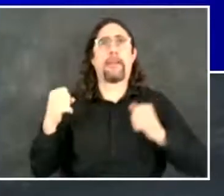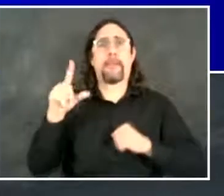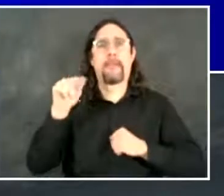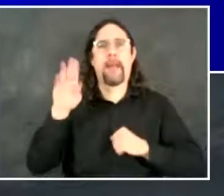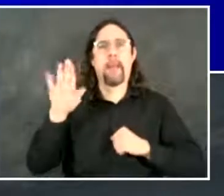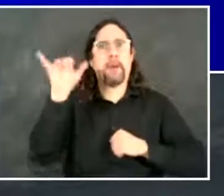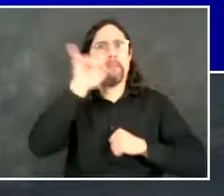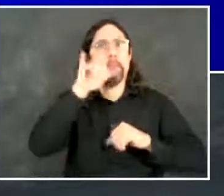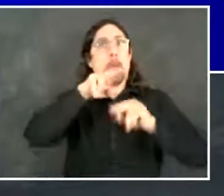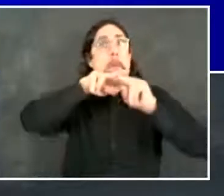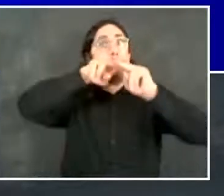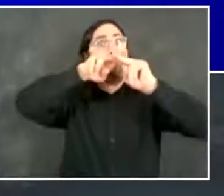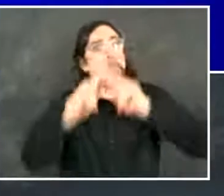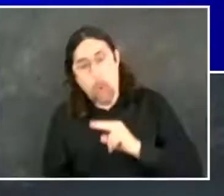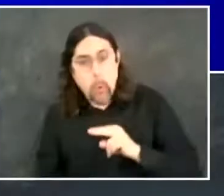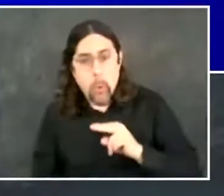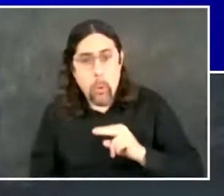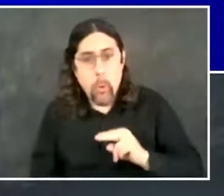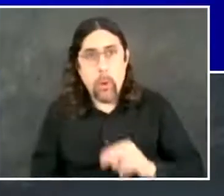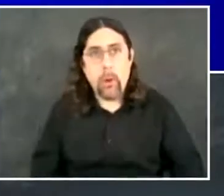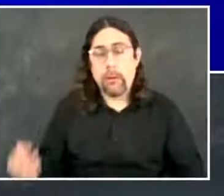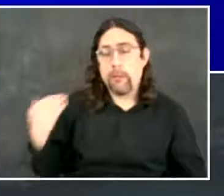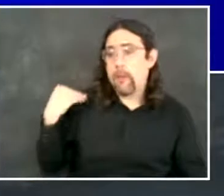17%. So that is the hopeful